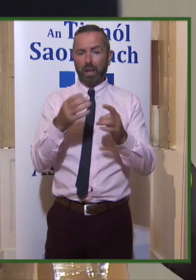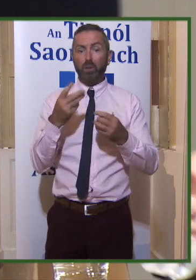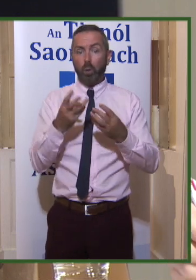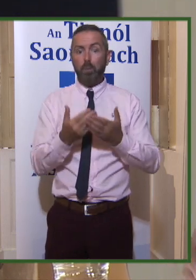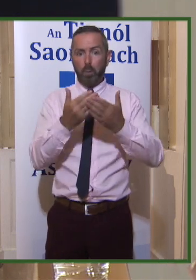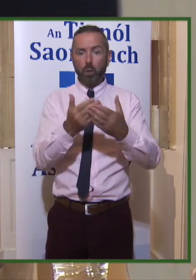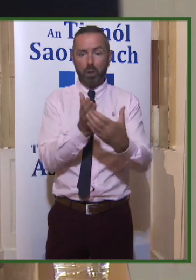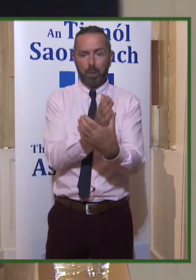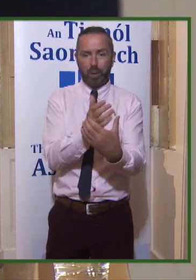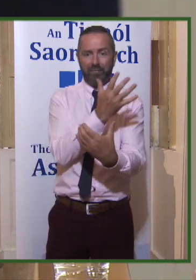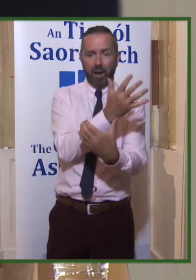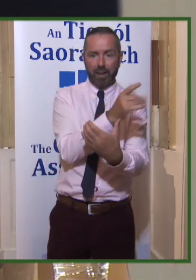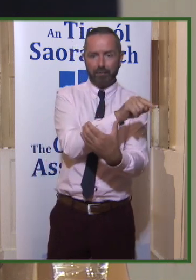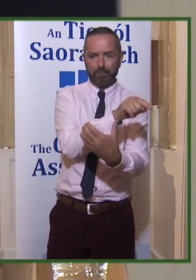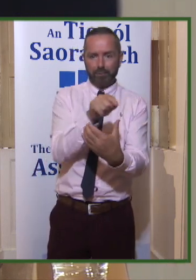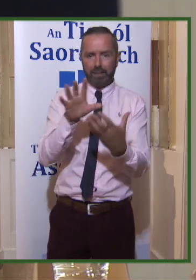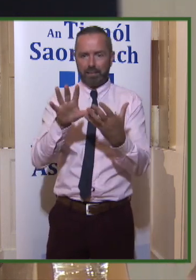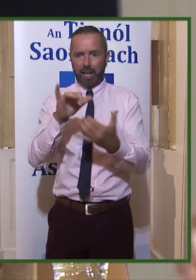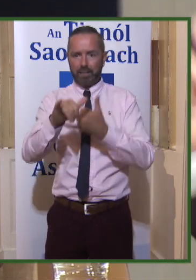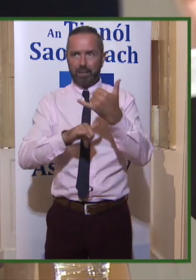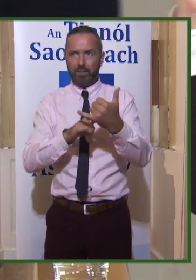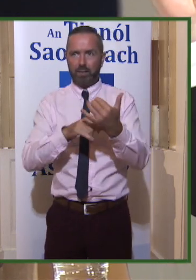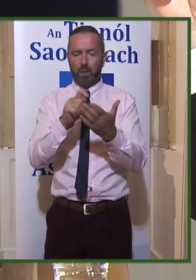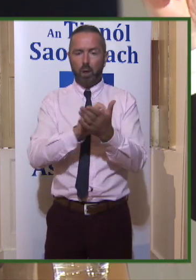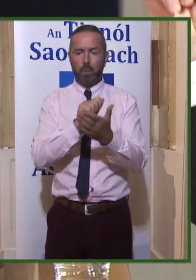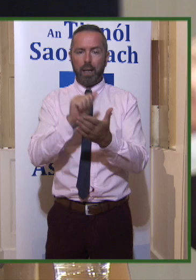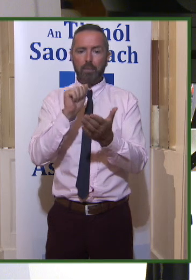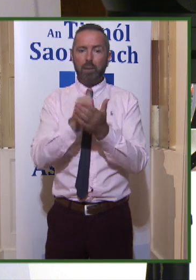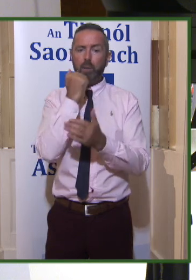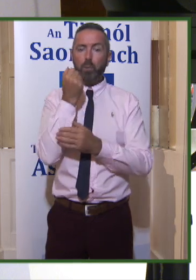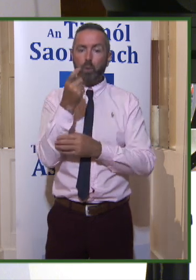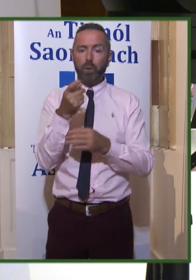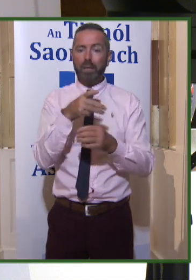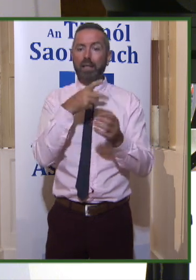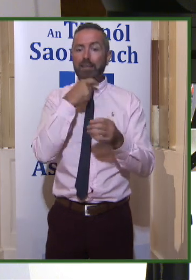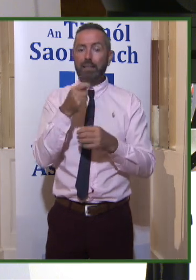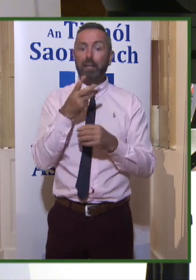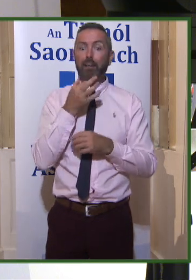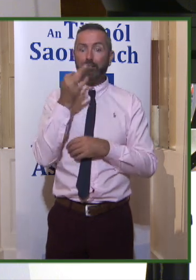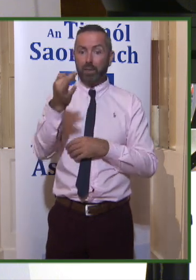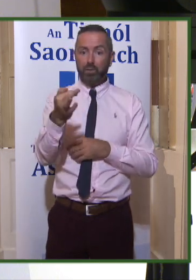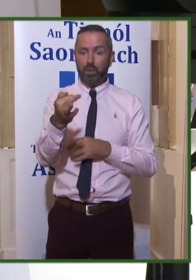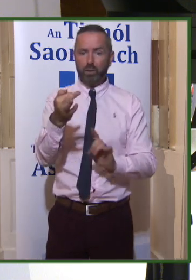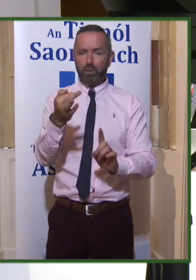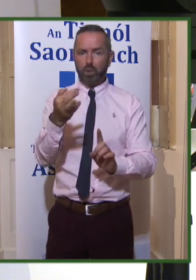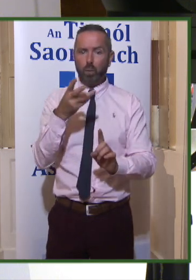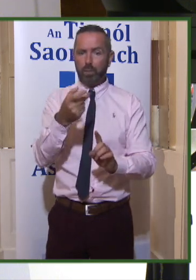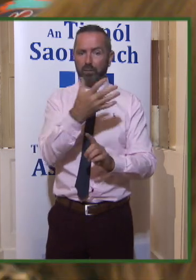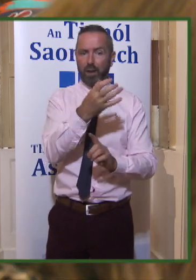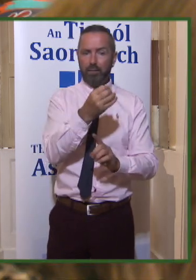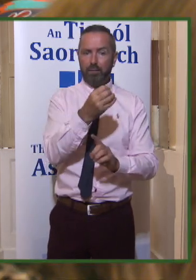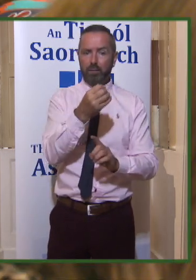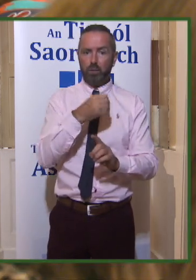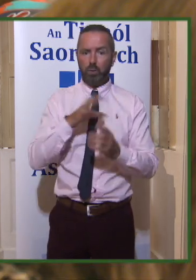from Table 8 is that ballot paper 1, in the future, there'll be an asterisk beside in future, and it's 5 to 10 years. No, it was 0 to